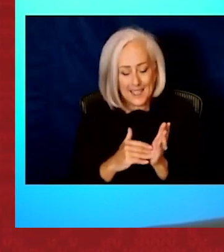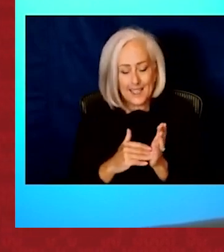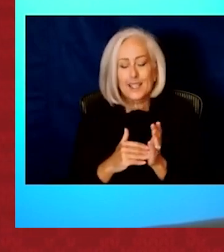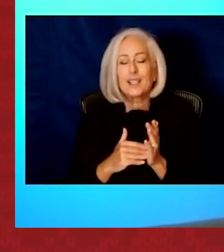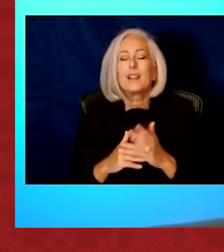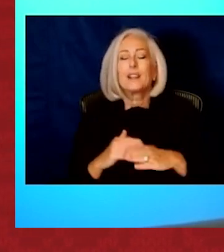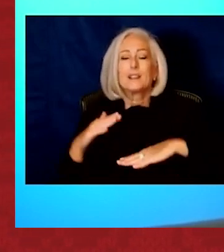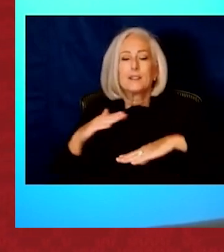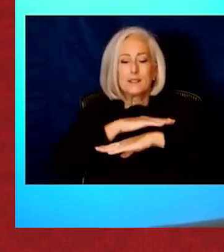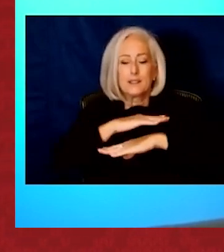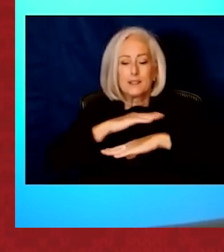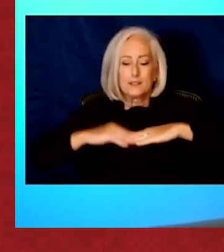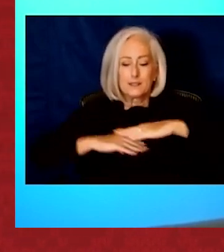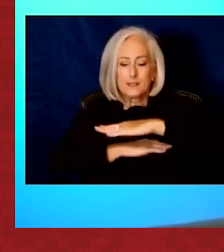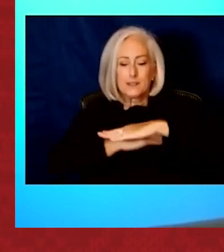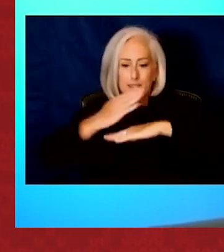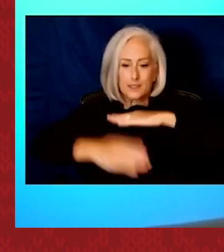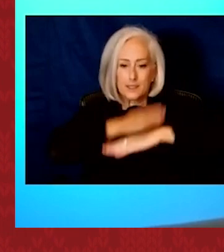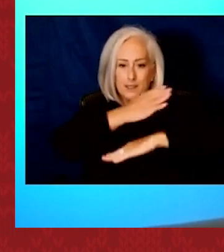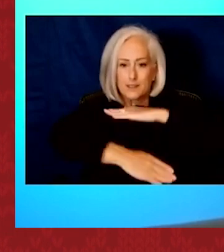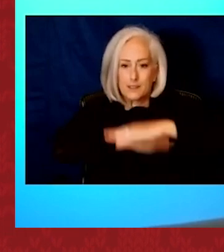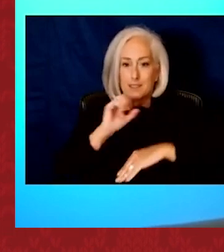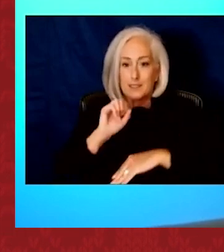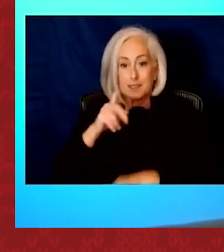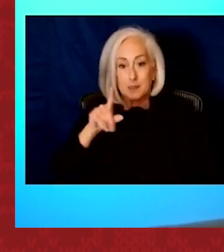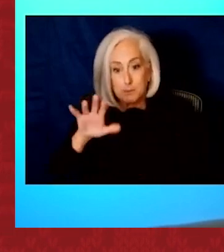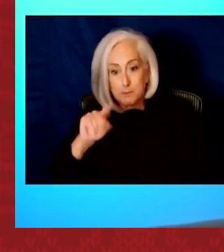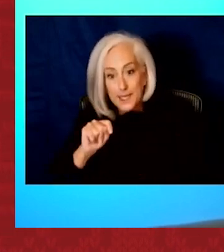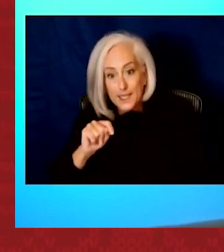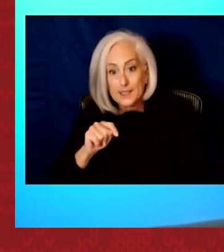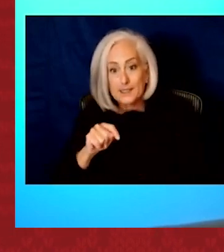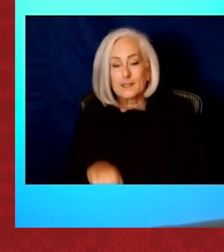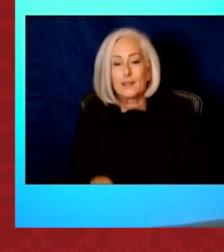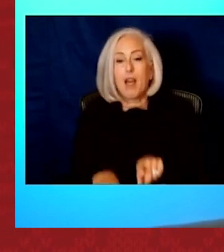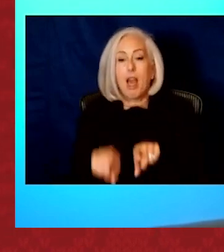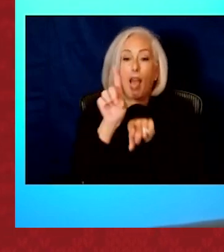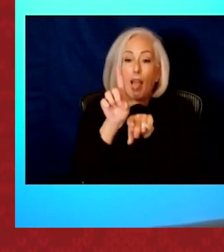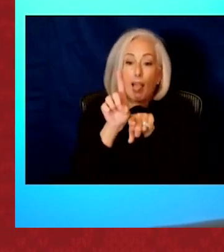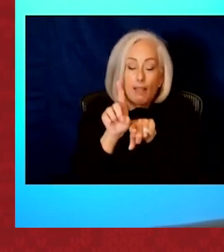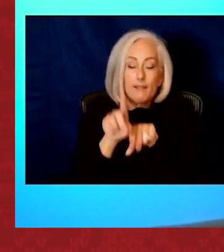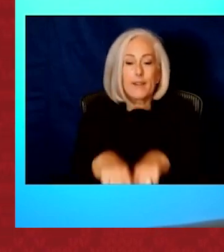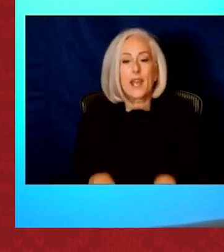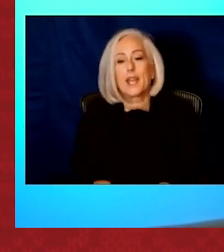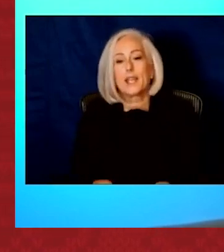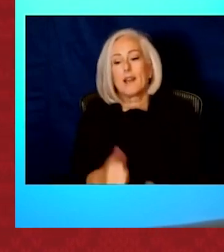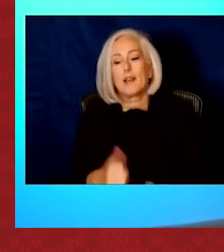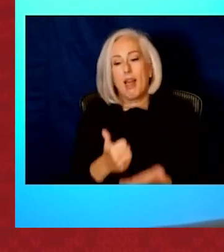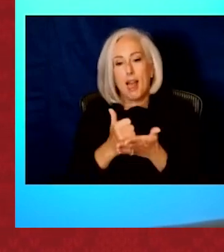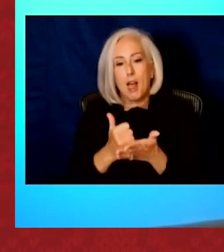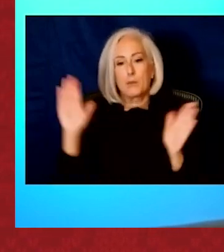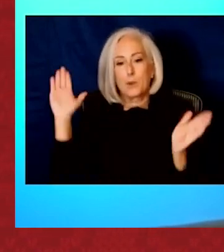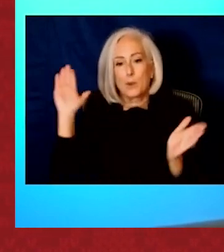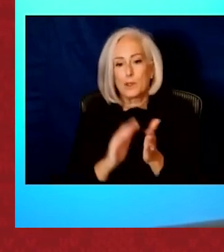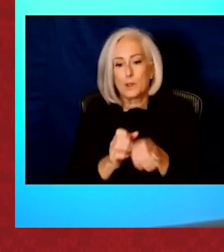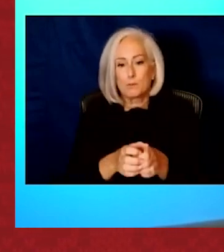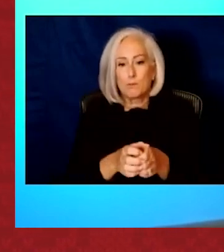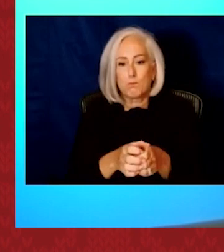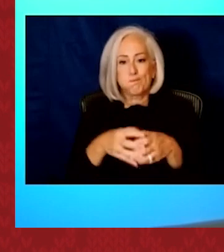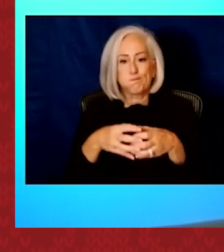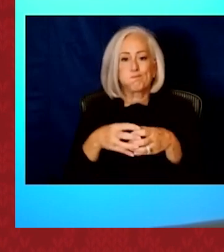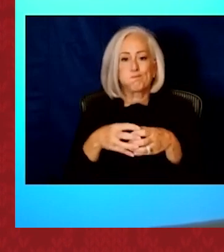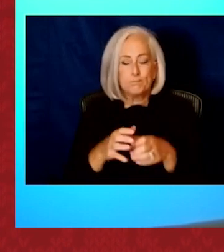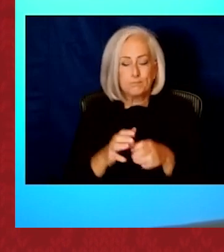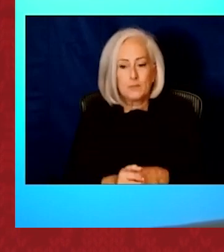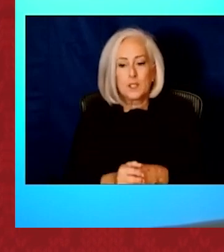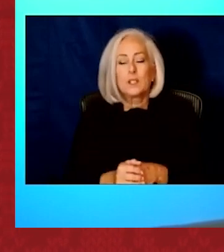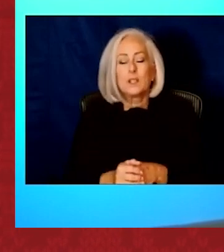it. If you've got bit in the foot, try and get your foot elevated. That'll help with the swelling in the long term as well. But in general,